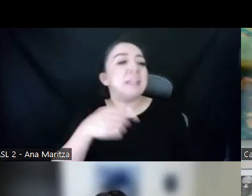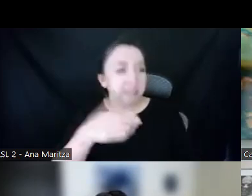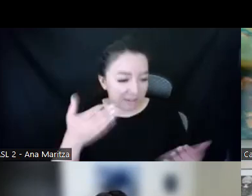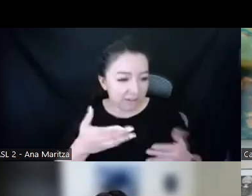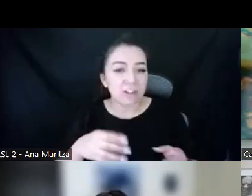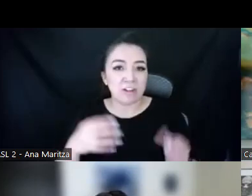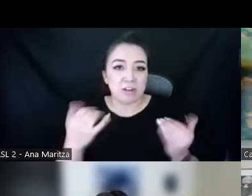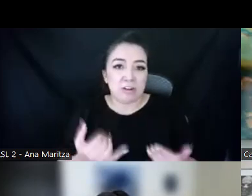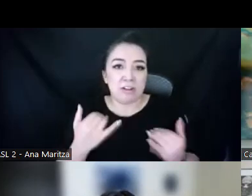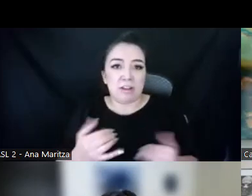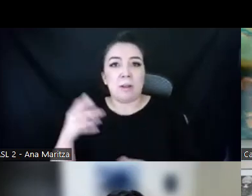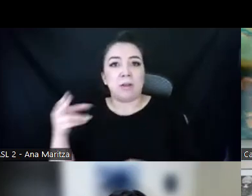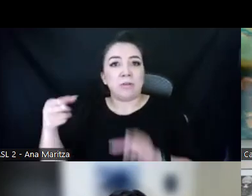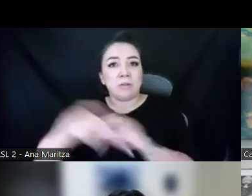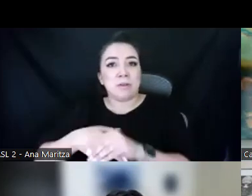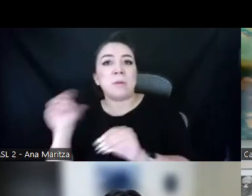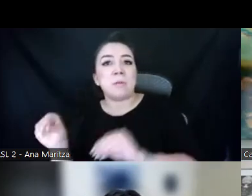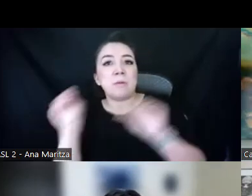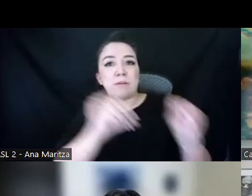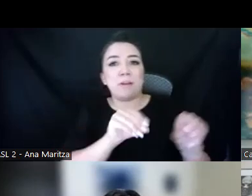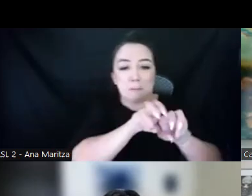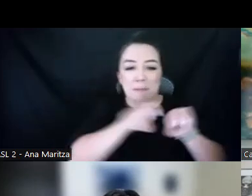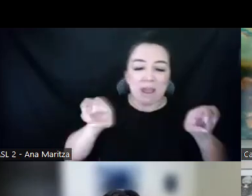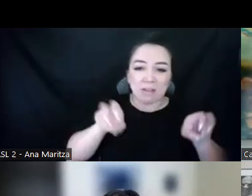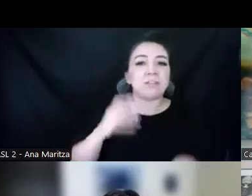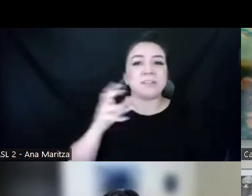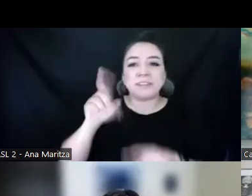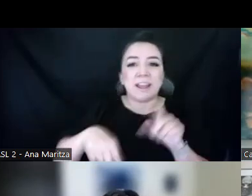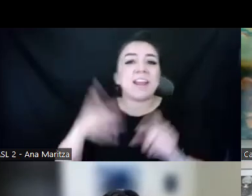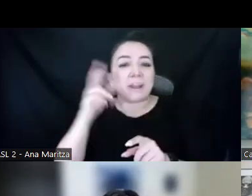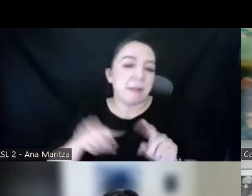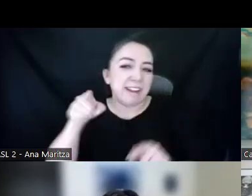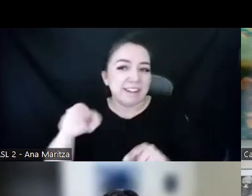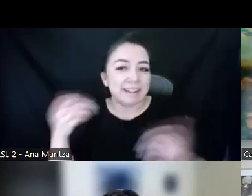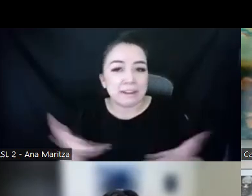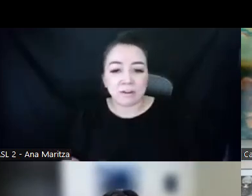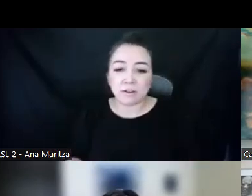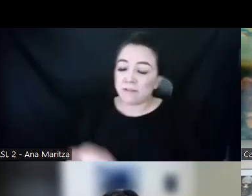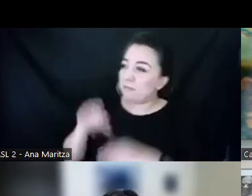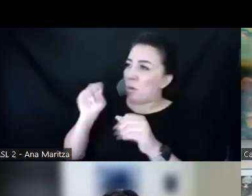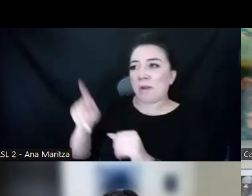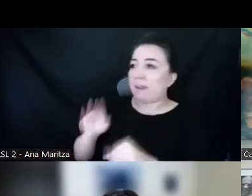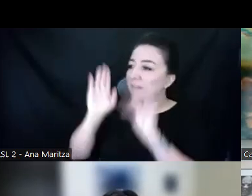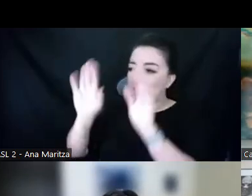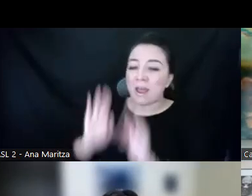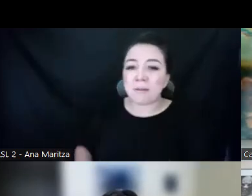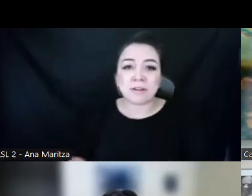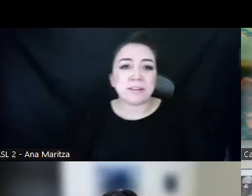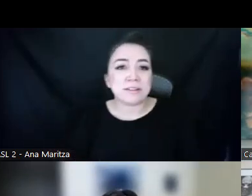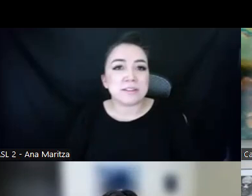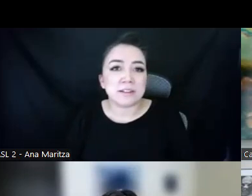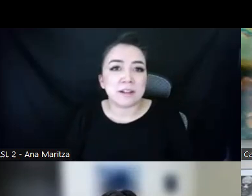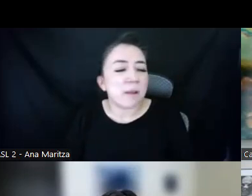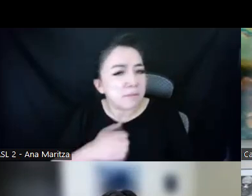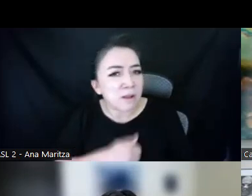on the participant side. We're getting him moved over to the panelists, so you can't hear him, but he's here. Okay, fabulous. And then, I'm